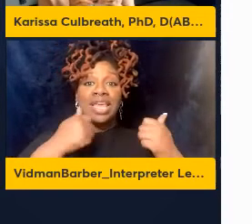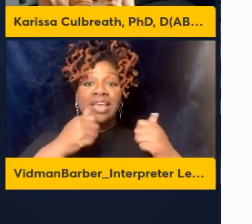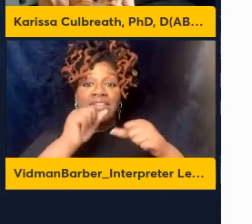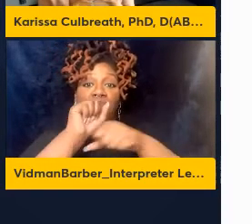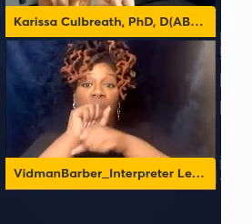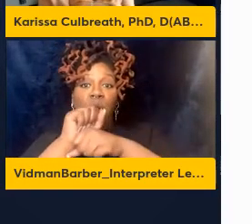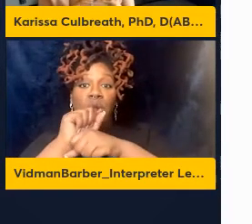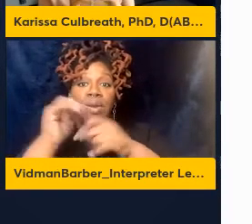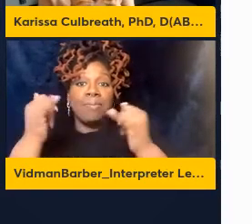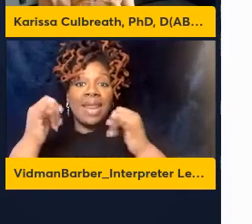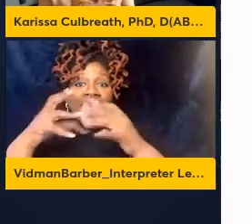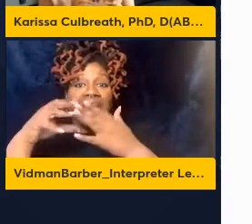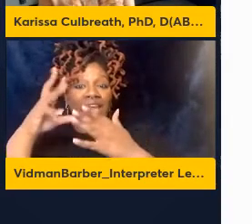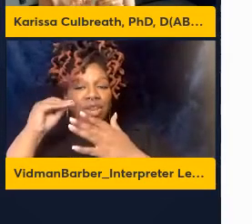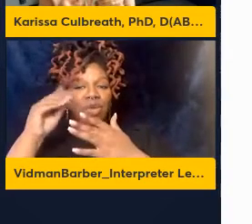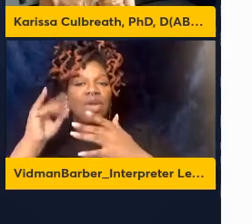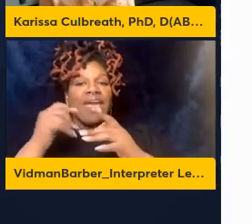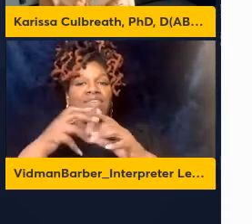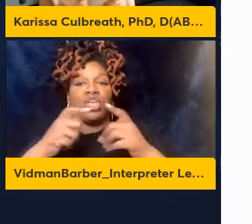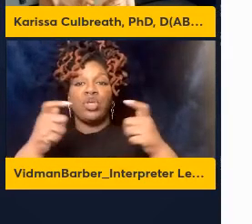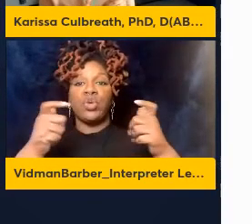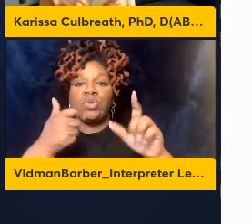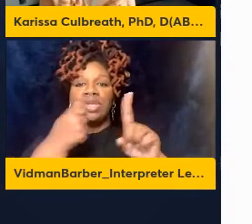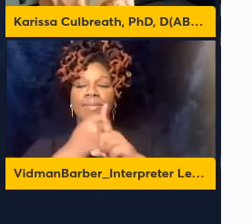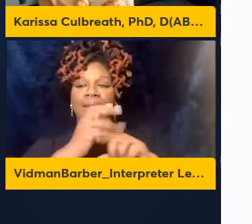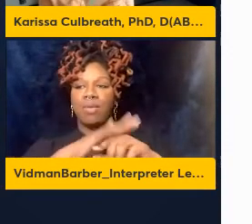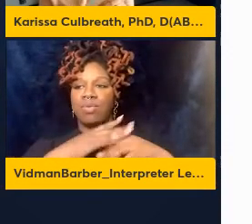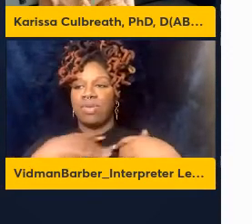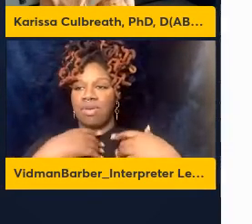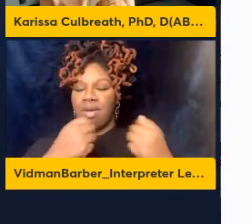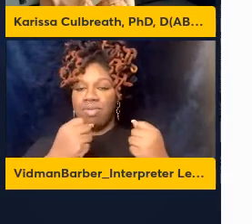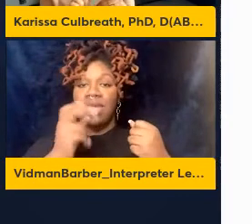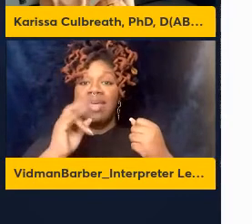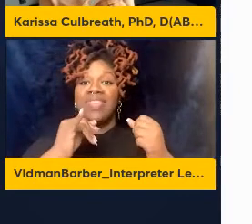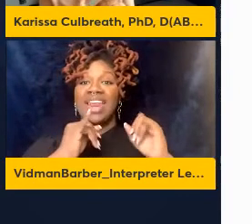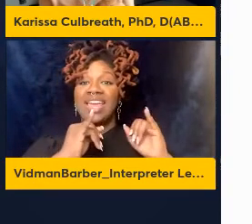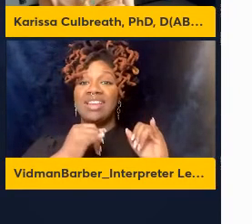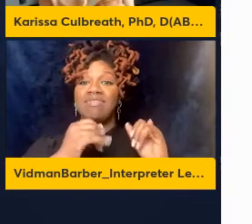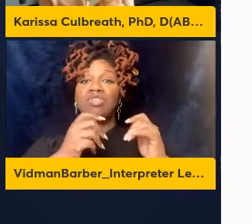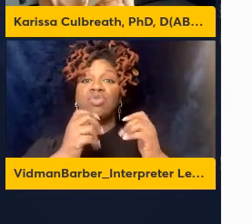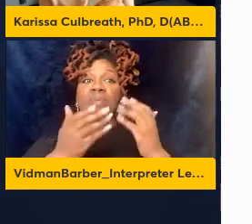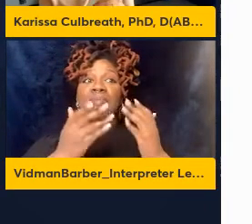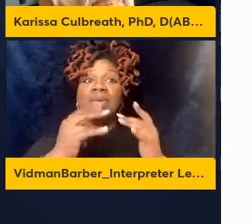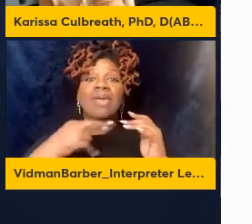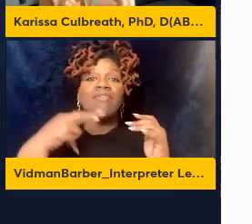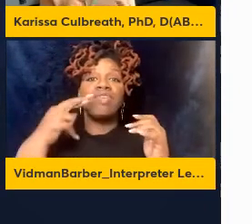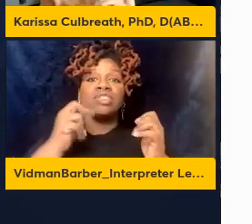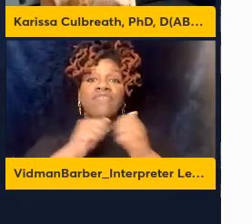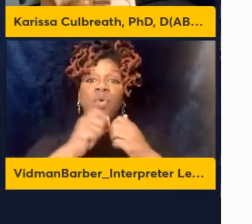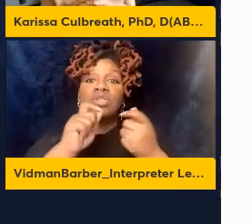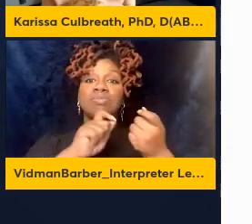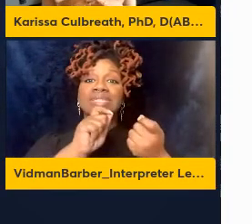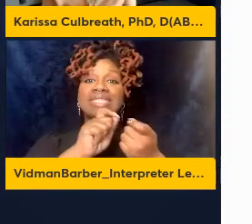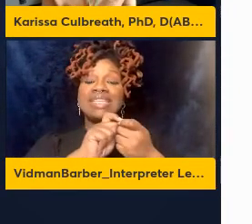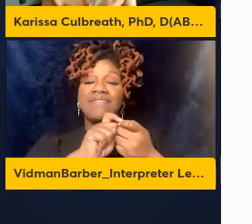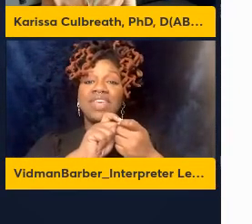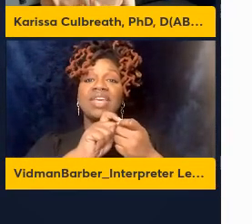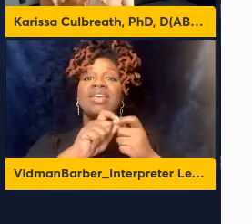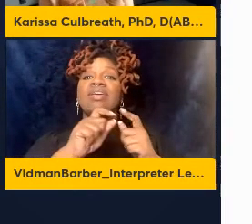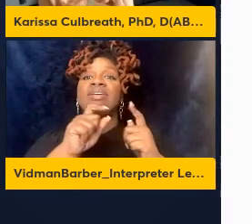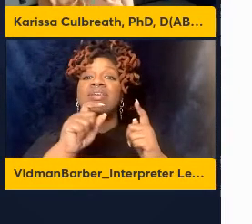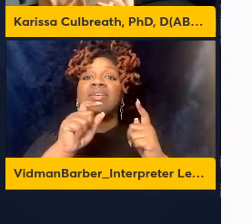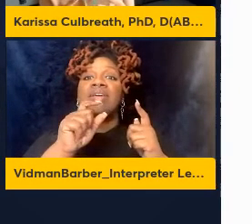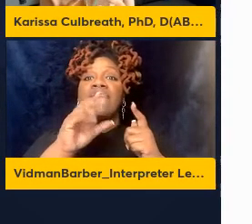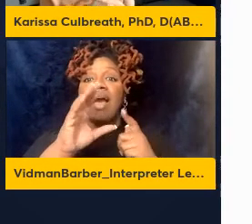huge impact on their health, that an individual that may be at risk for a specific condition may also represent